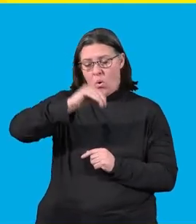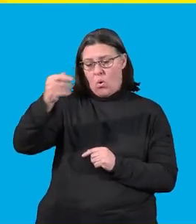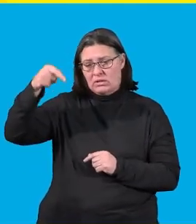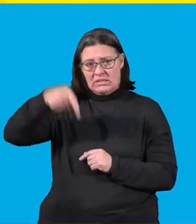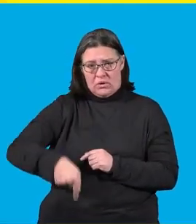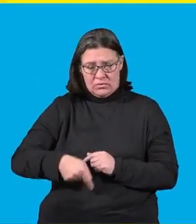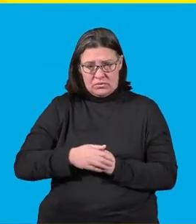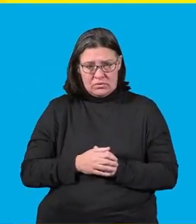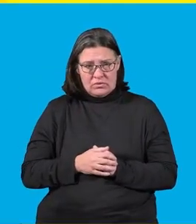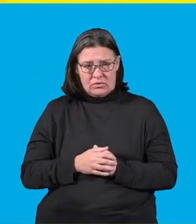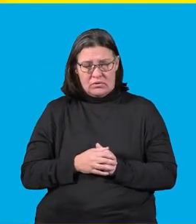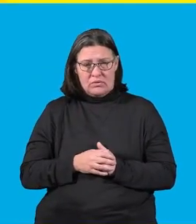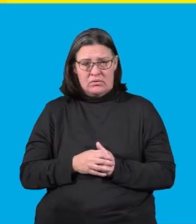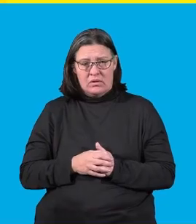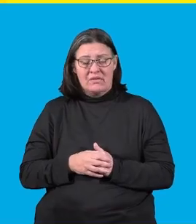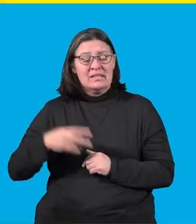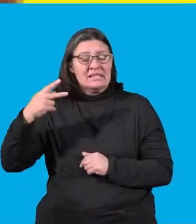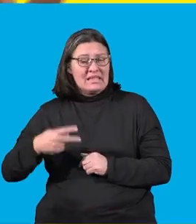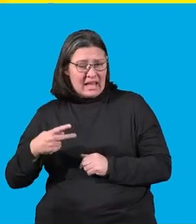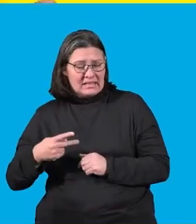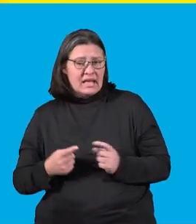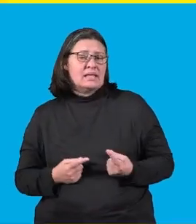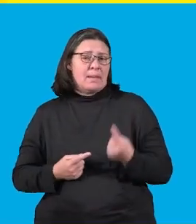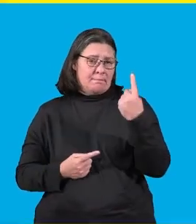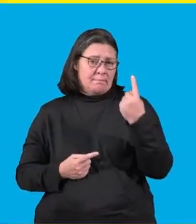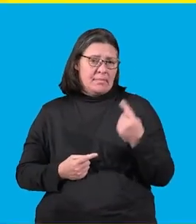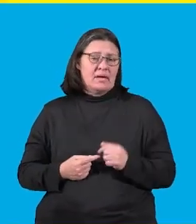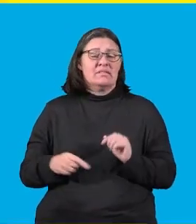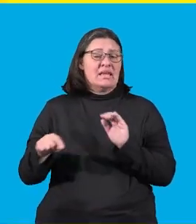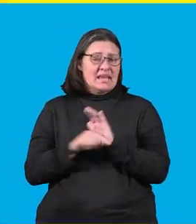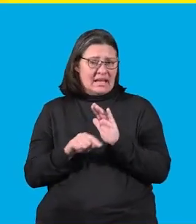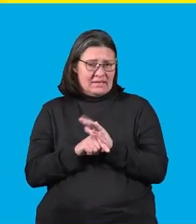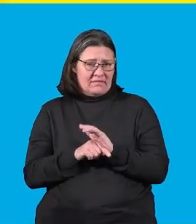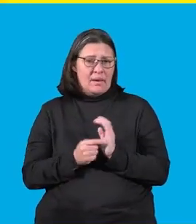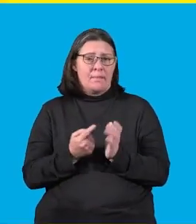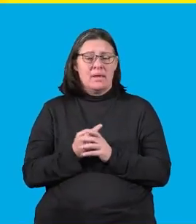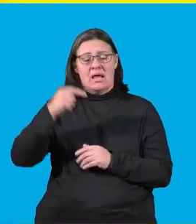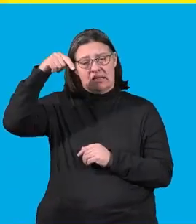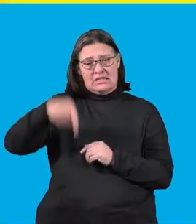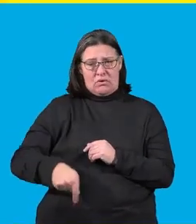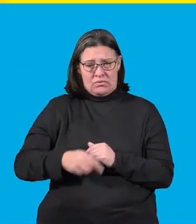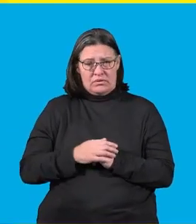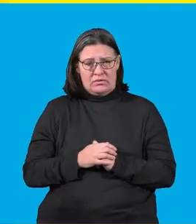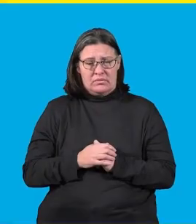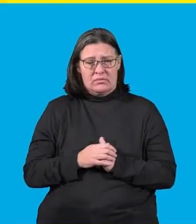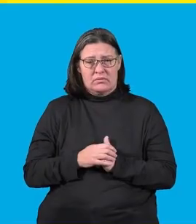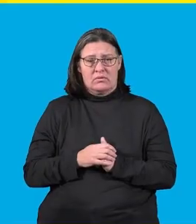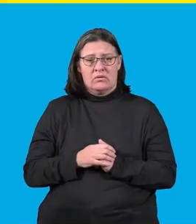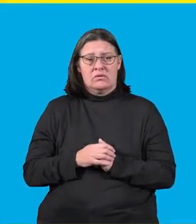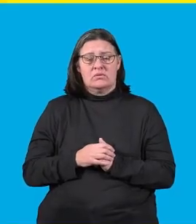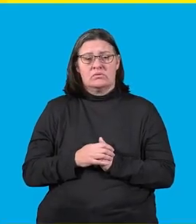your second derivative is positive, then your graph is concave up. If your second derivative is negative, your graph will be